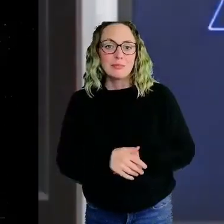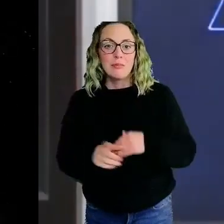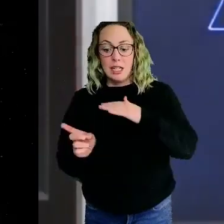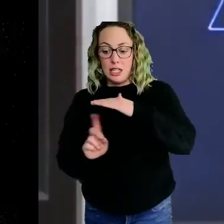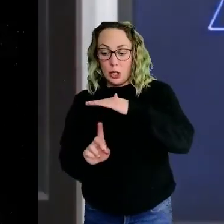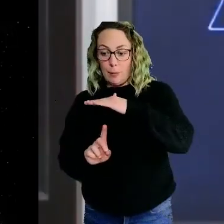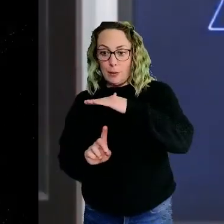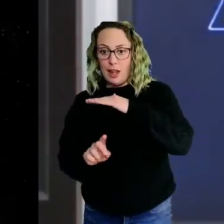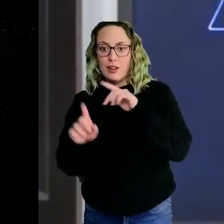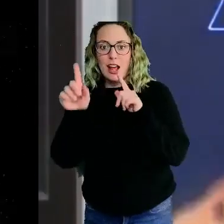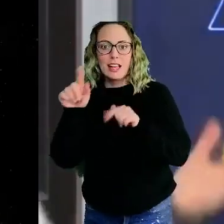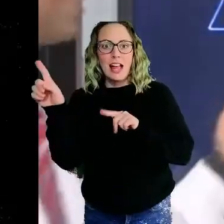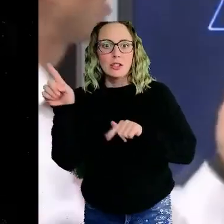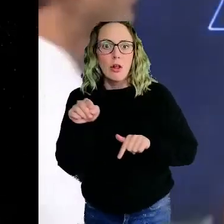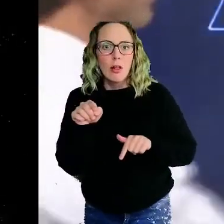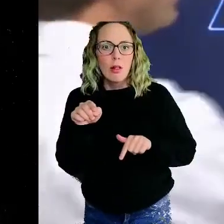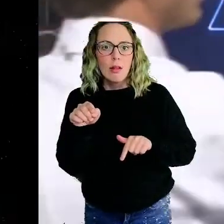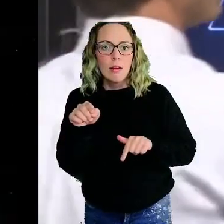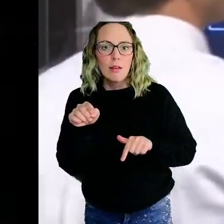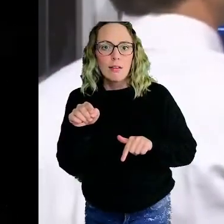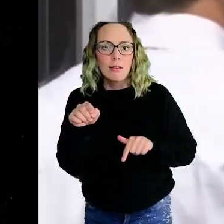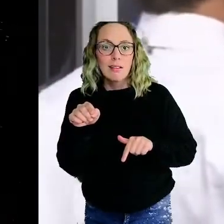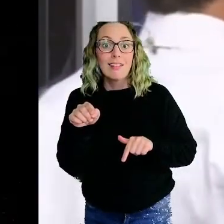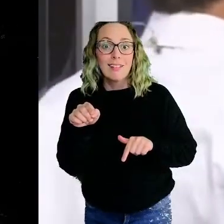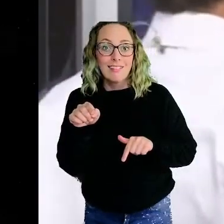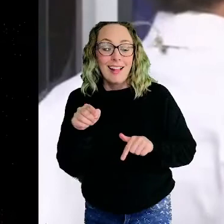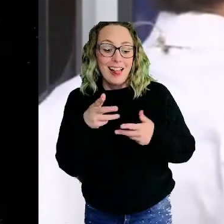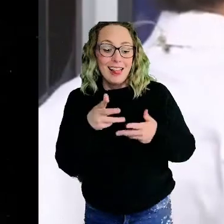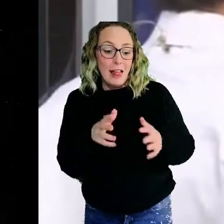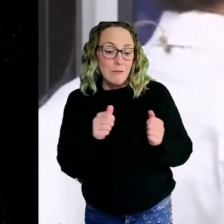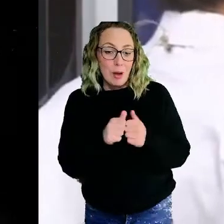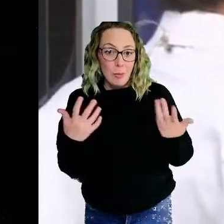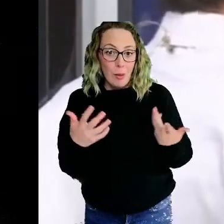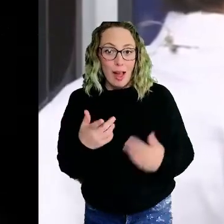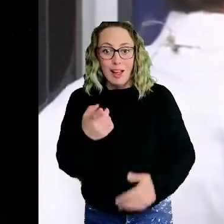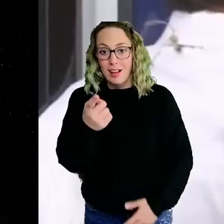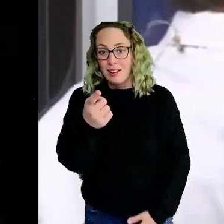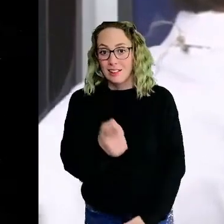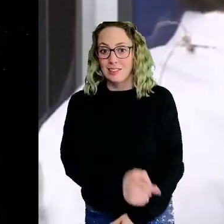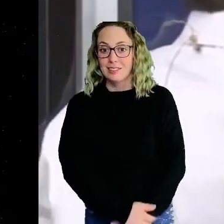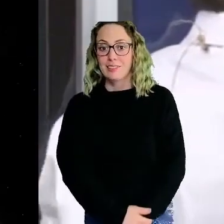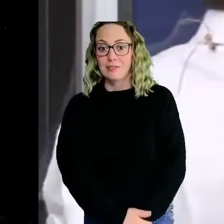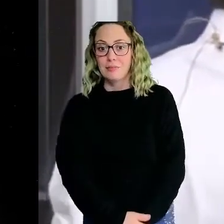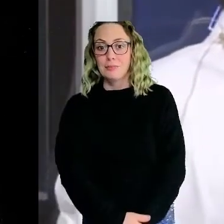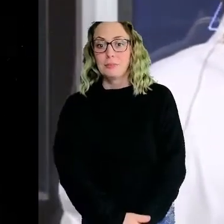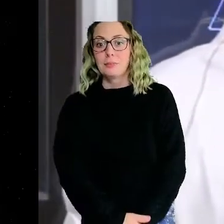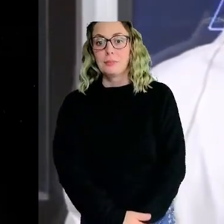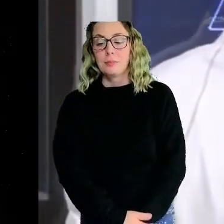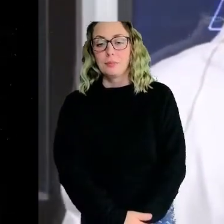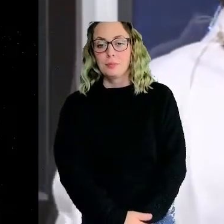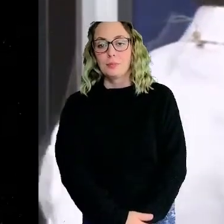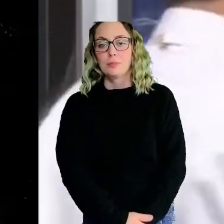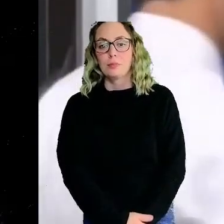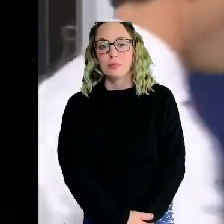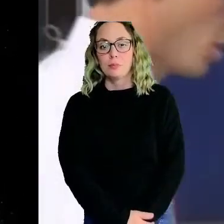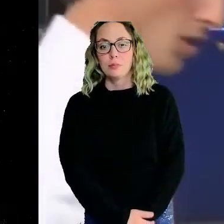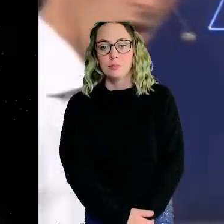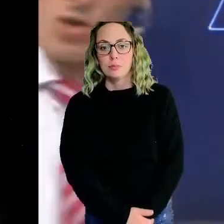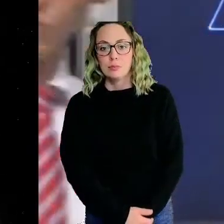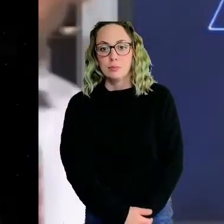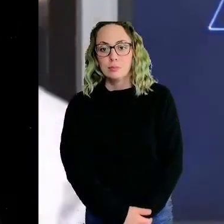cancel themselves out. And you're left with 2a equals